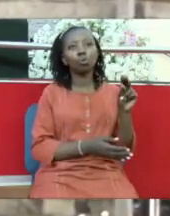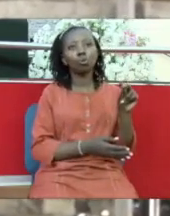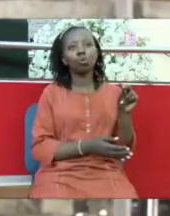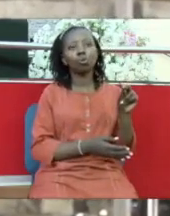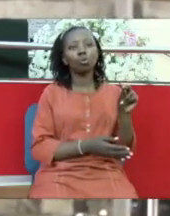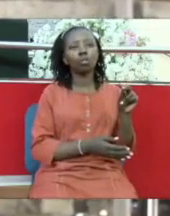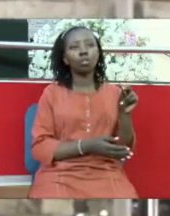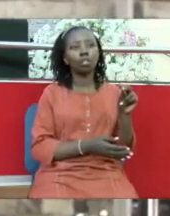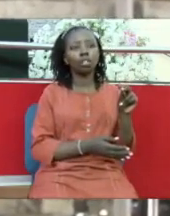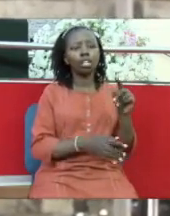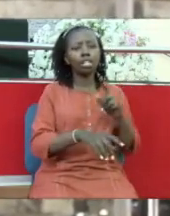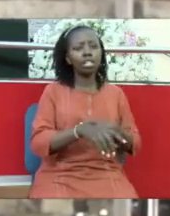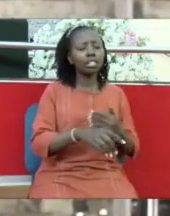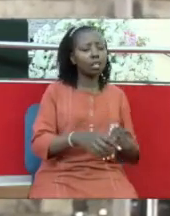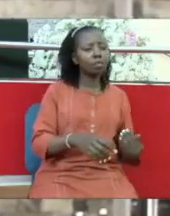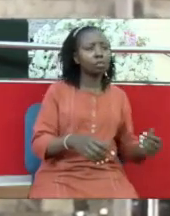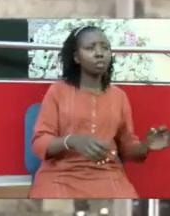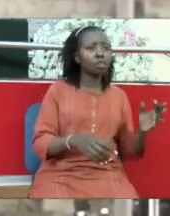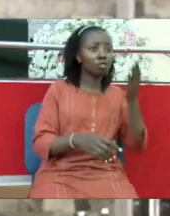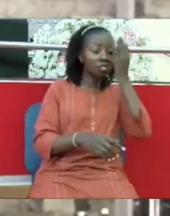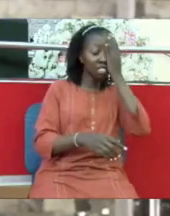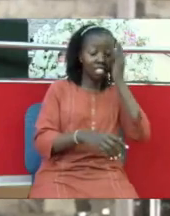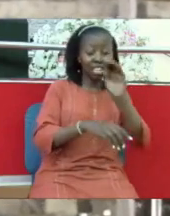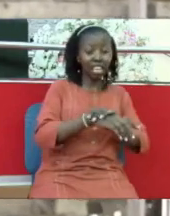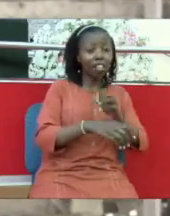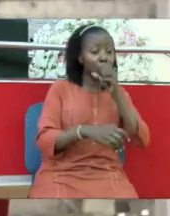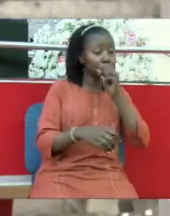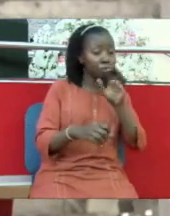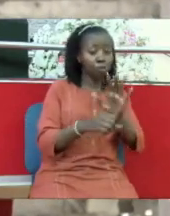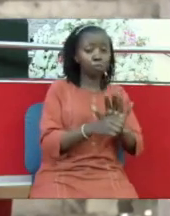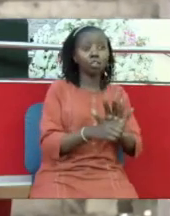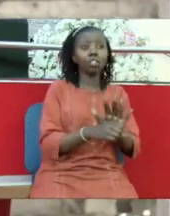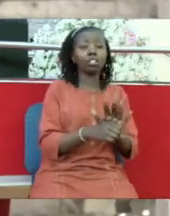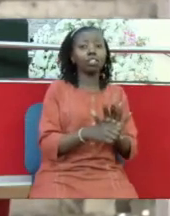When the children of Israel received the promise,